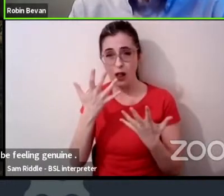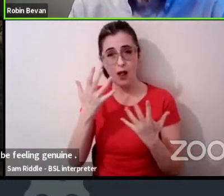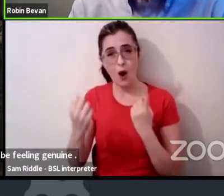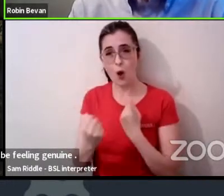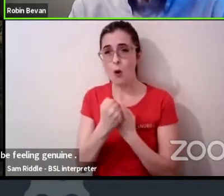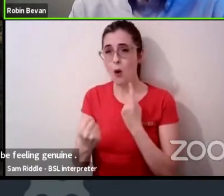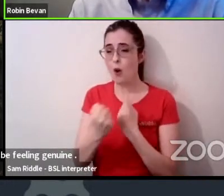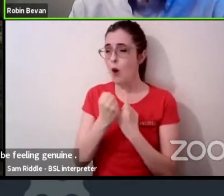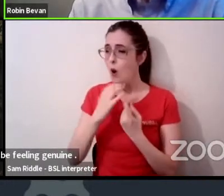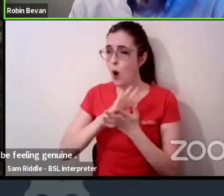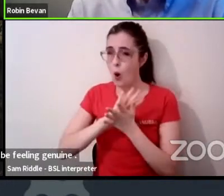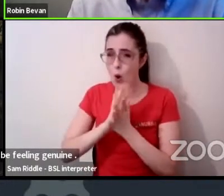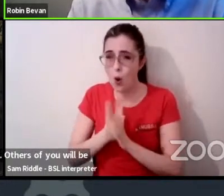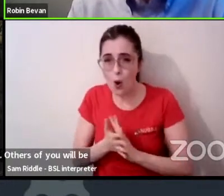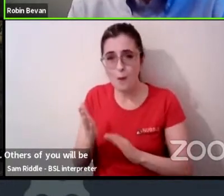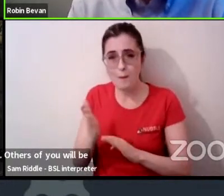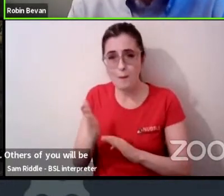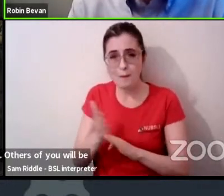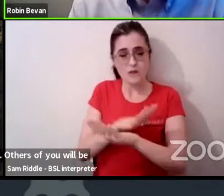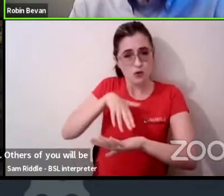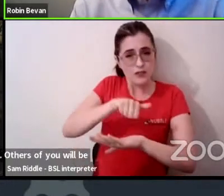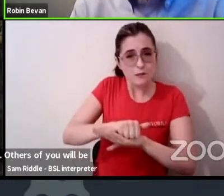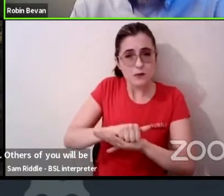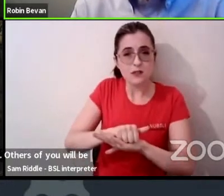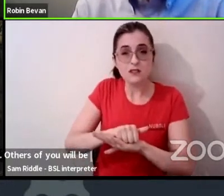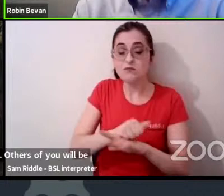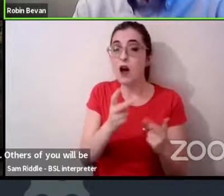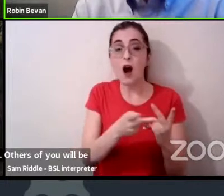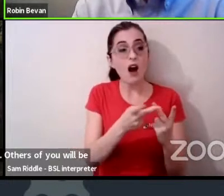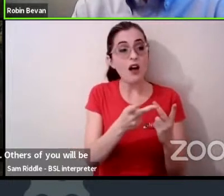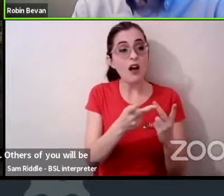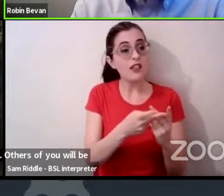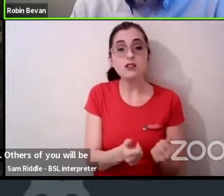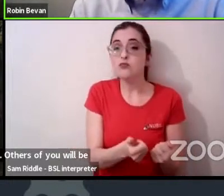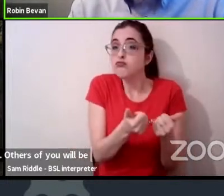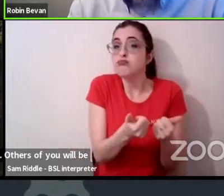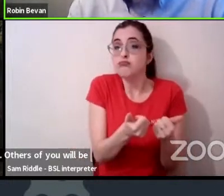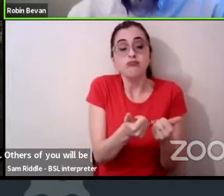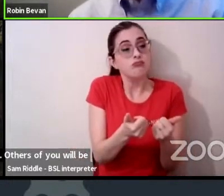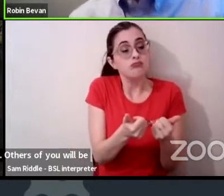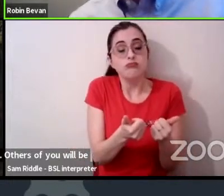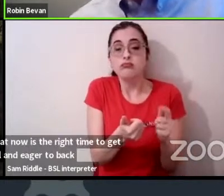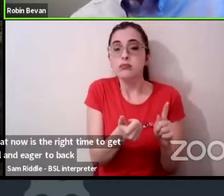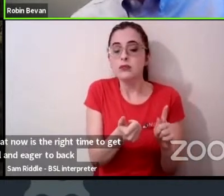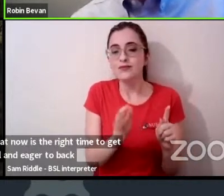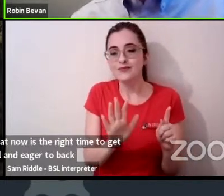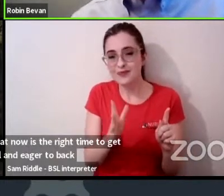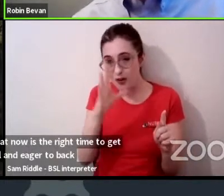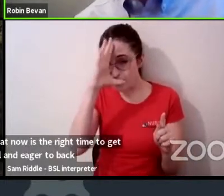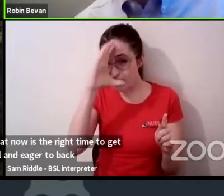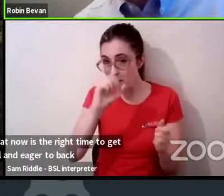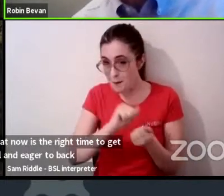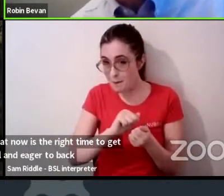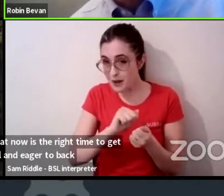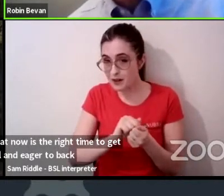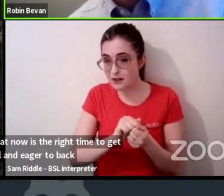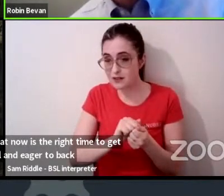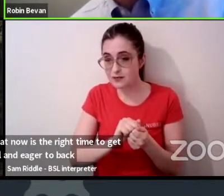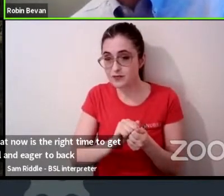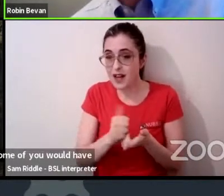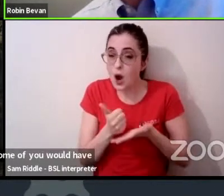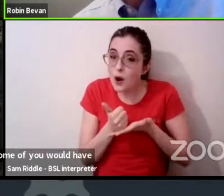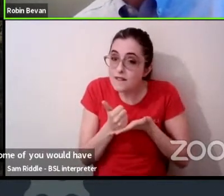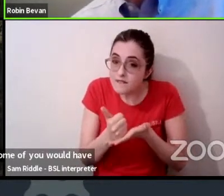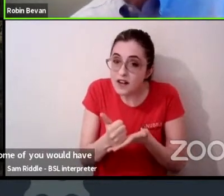before Christmas. Others of you will have been barely affected at that time. So please remember once again that our advice